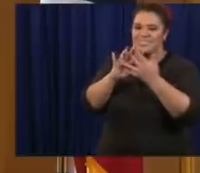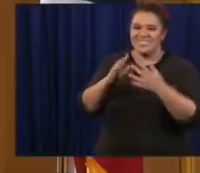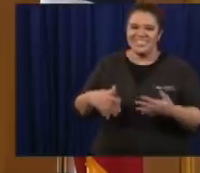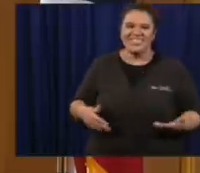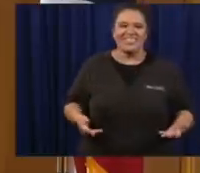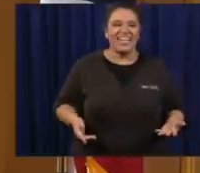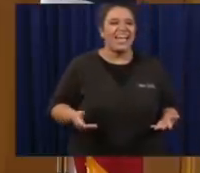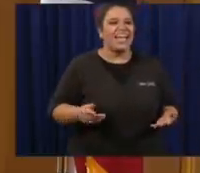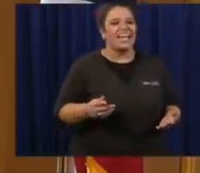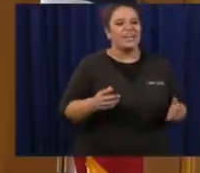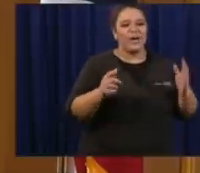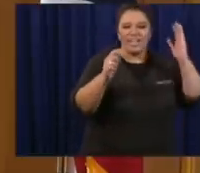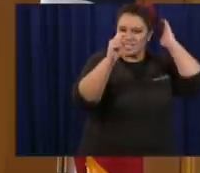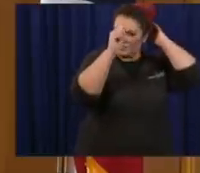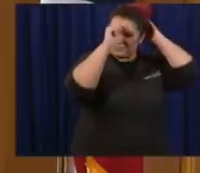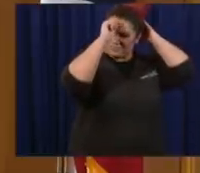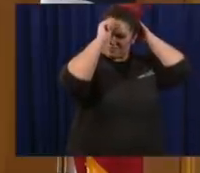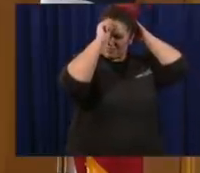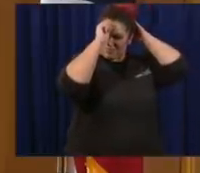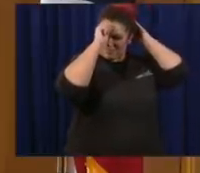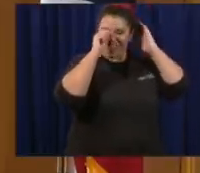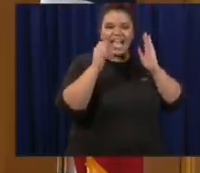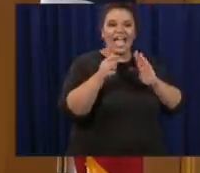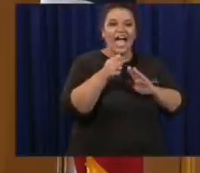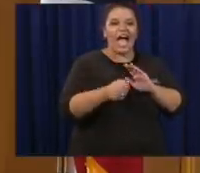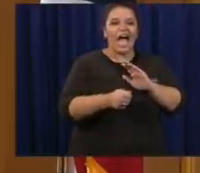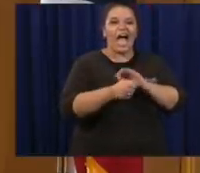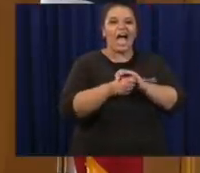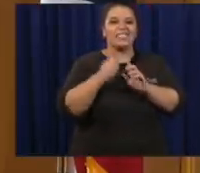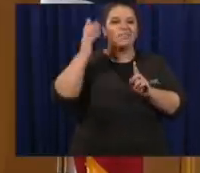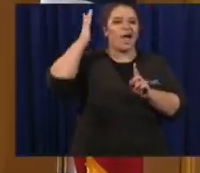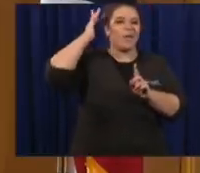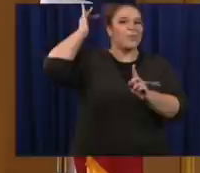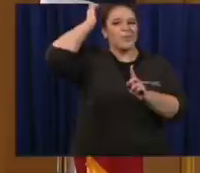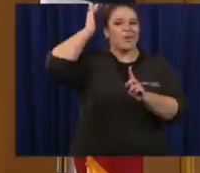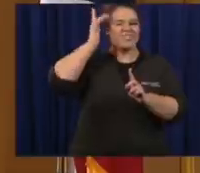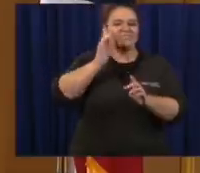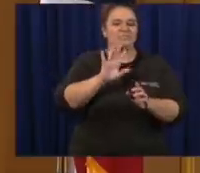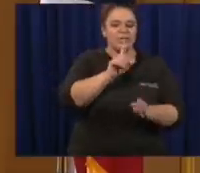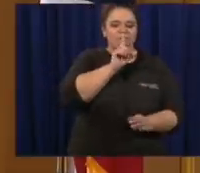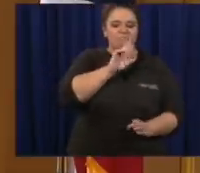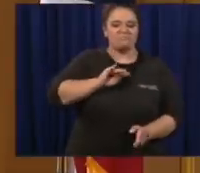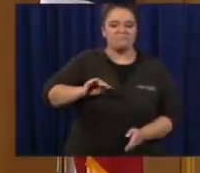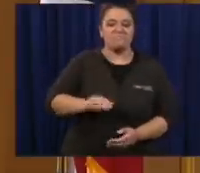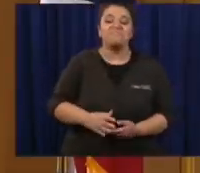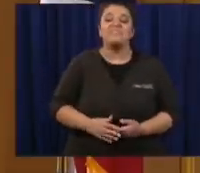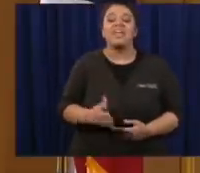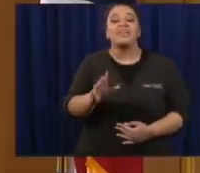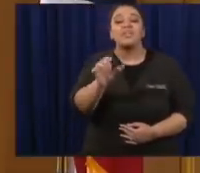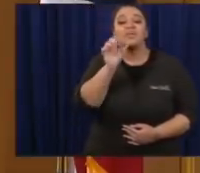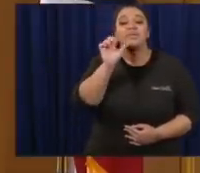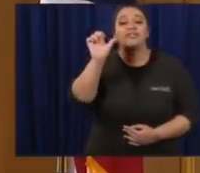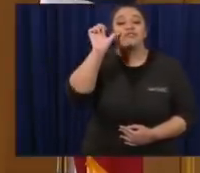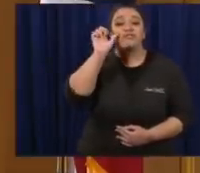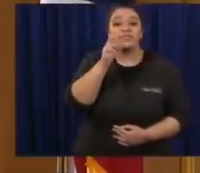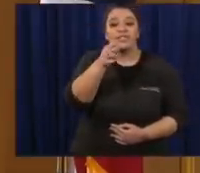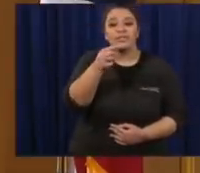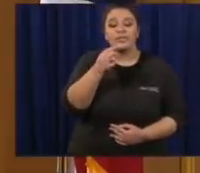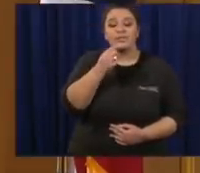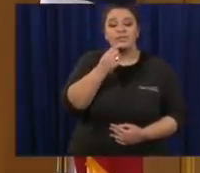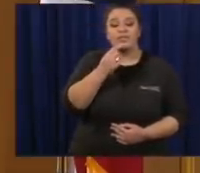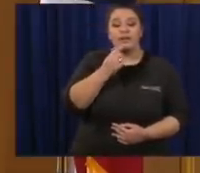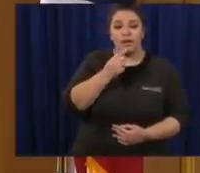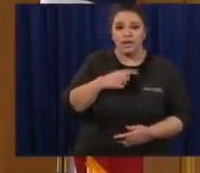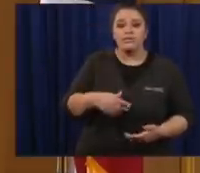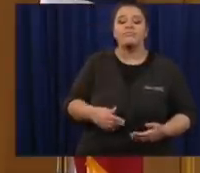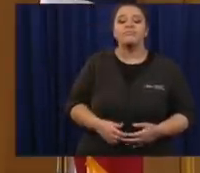pate. It looks good. Looks good. Put that aside. Governor, you said yesterday you would look at the